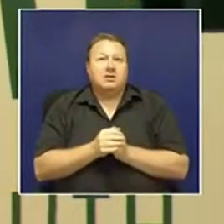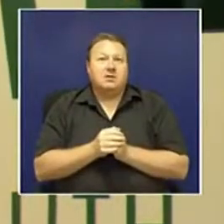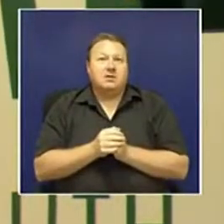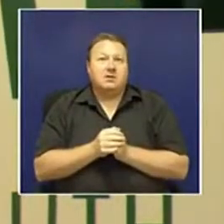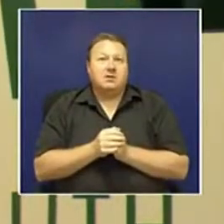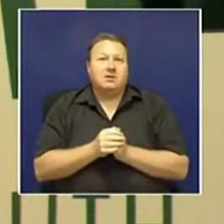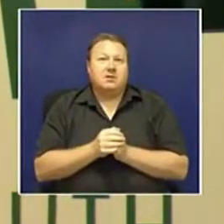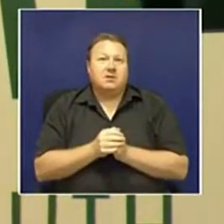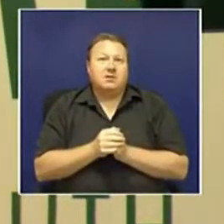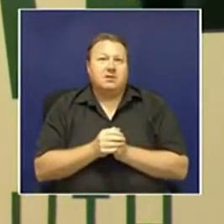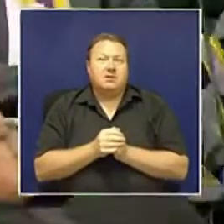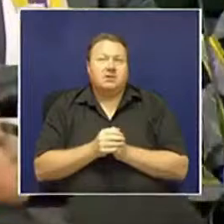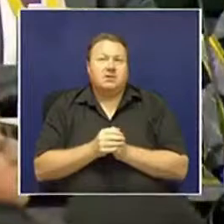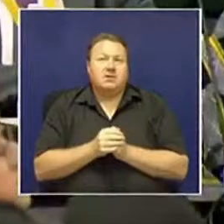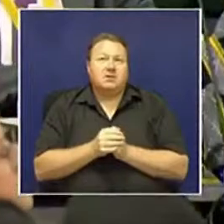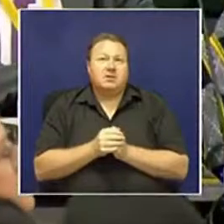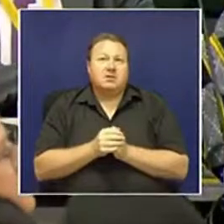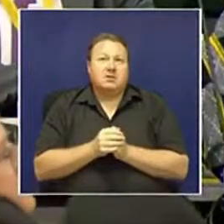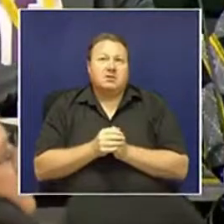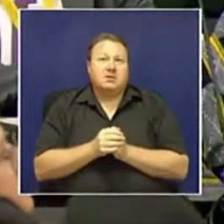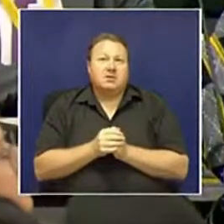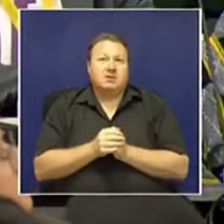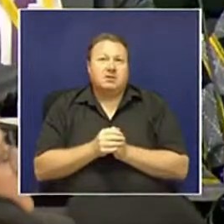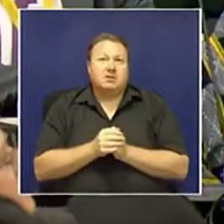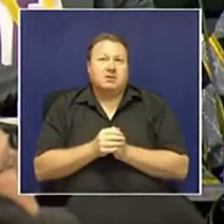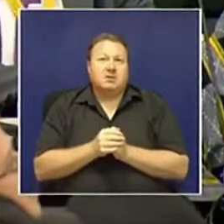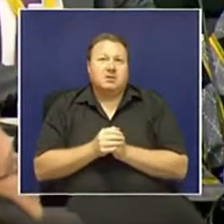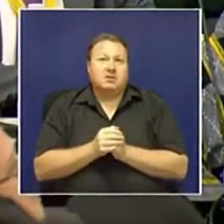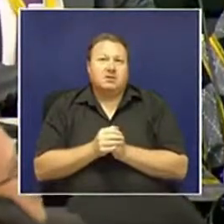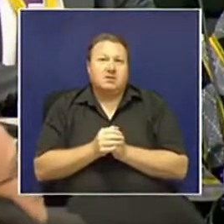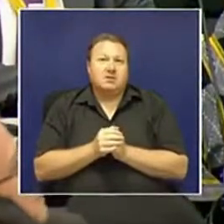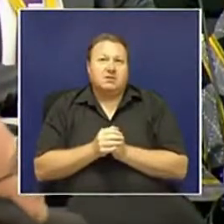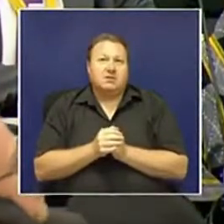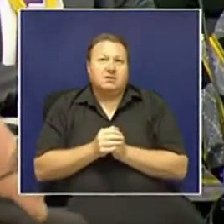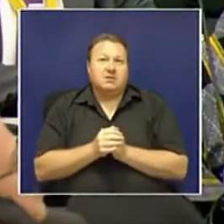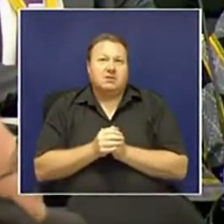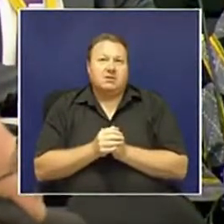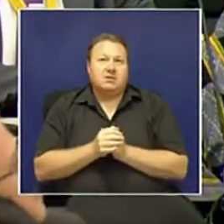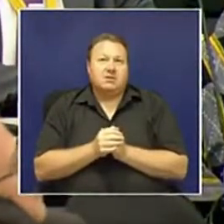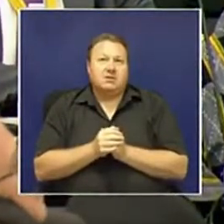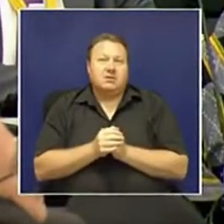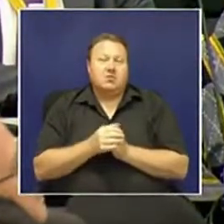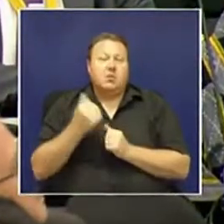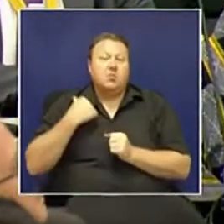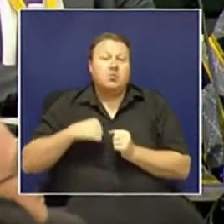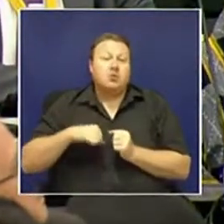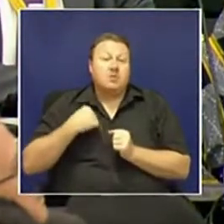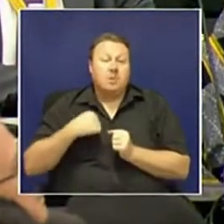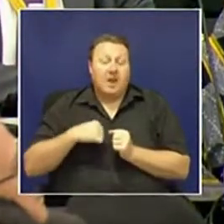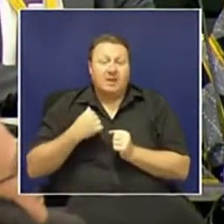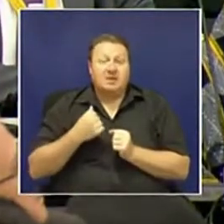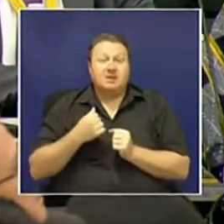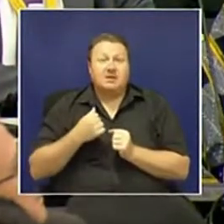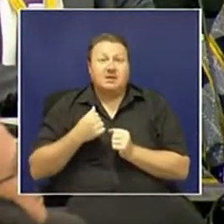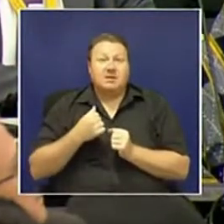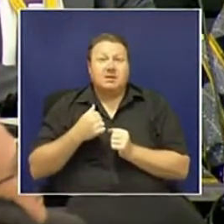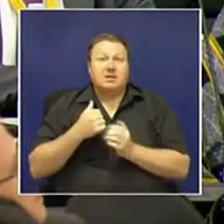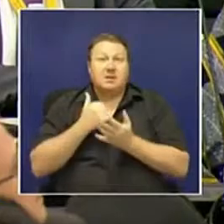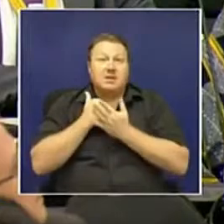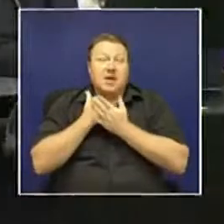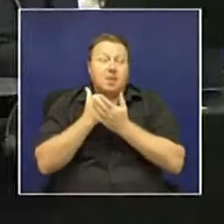Essentially what it means that we are incentivizing municipalities to